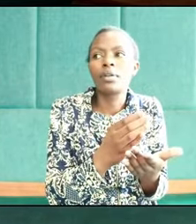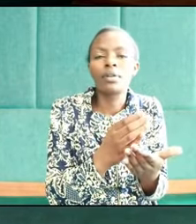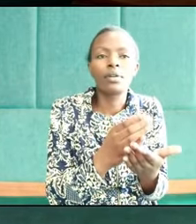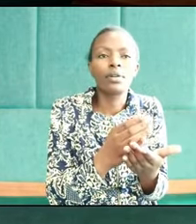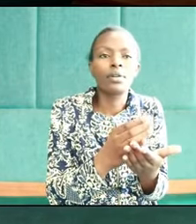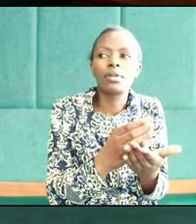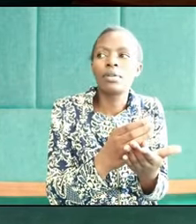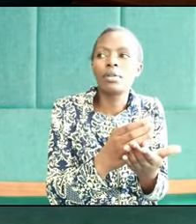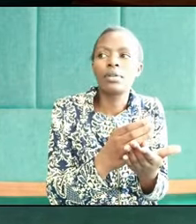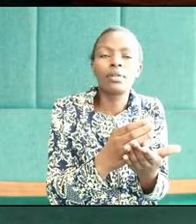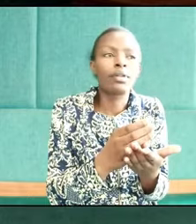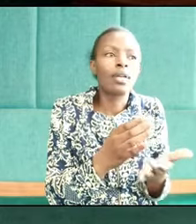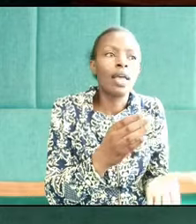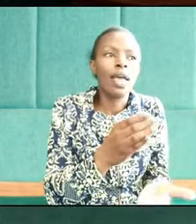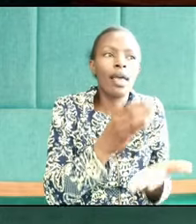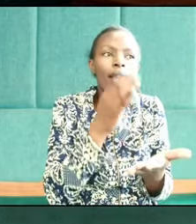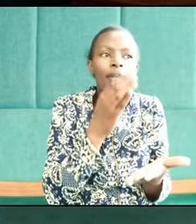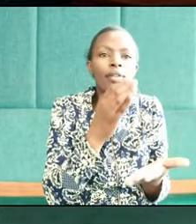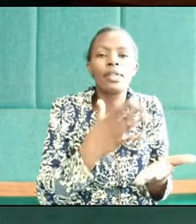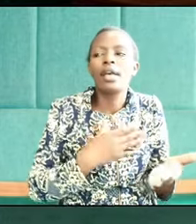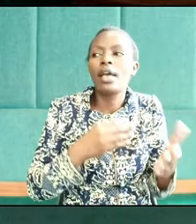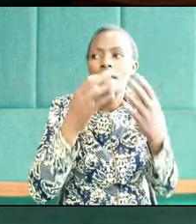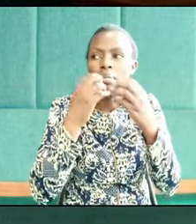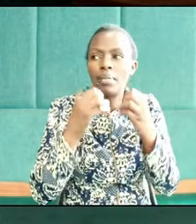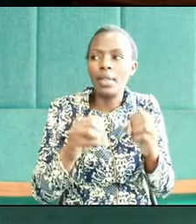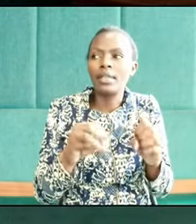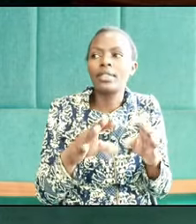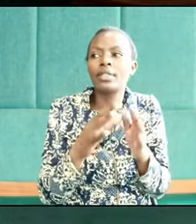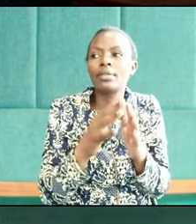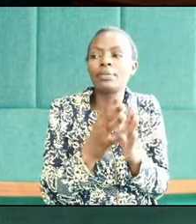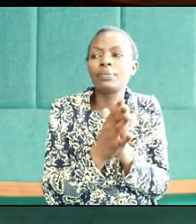Jesus took the cup, held it, and blessed it.